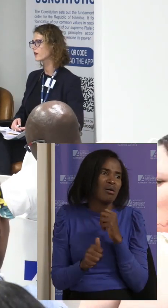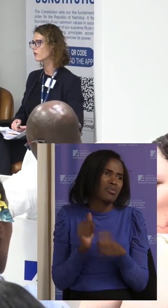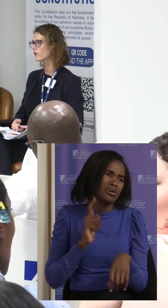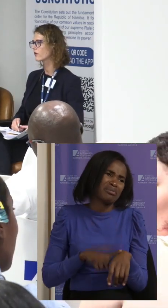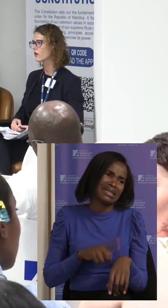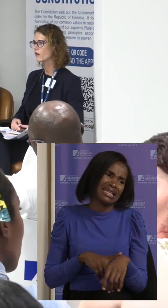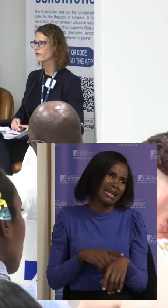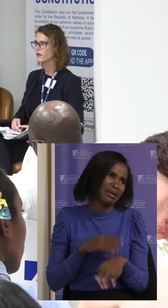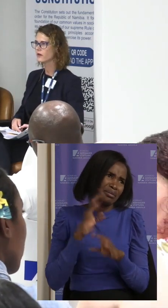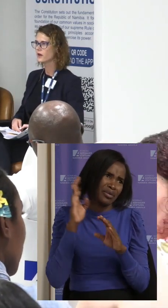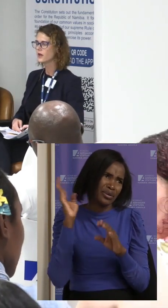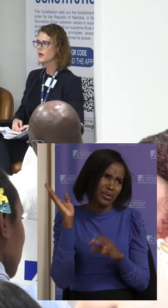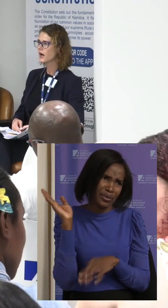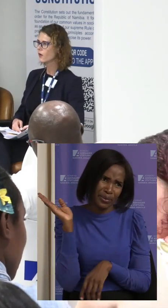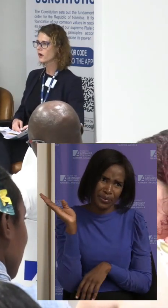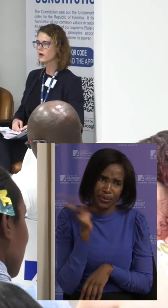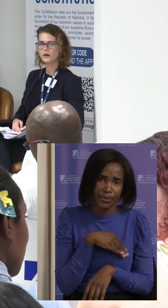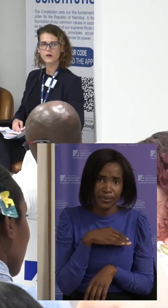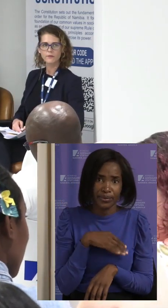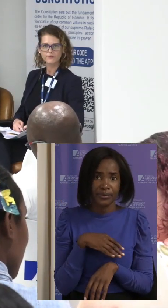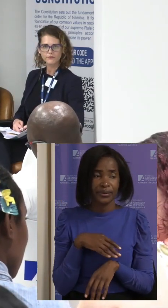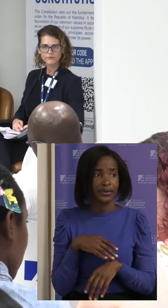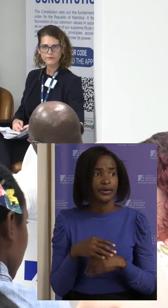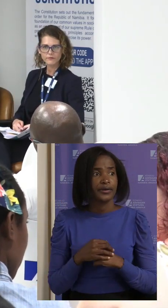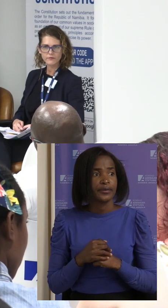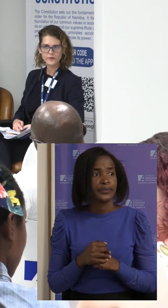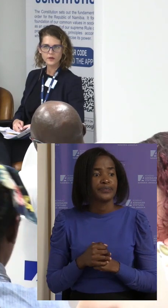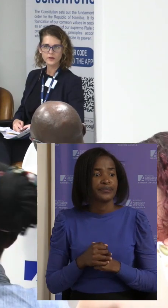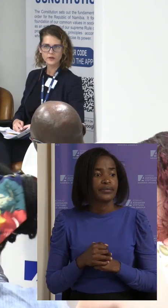sake also of our